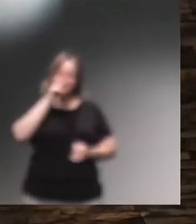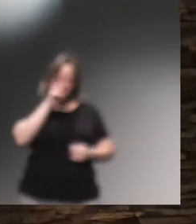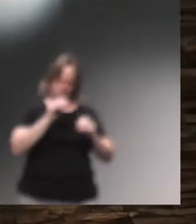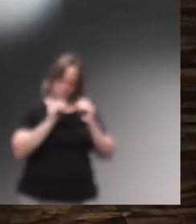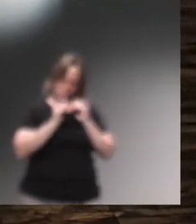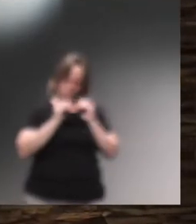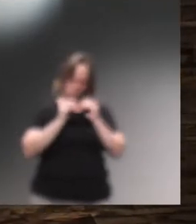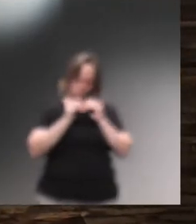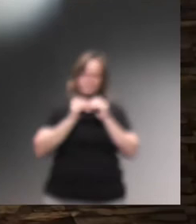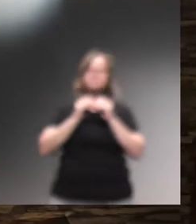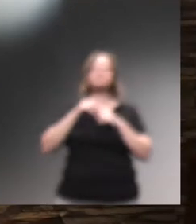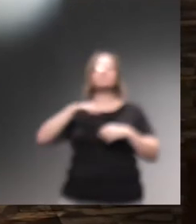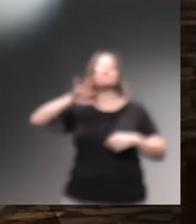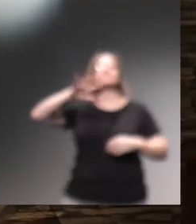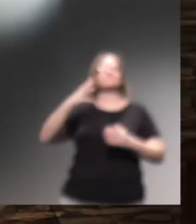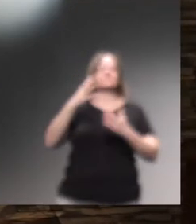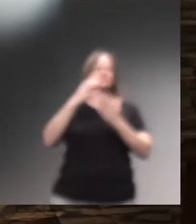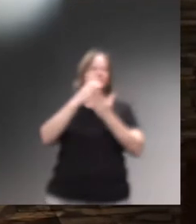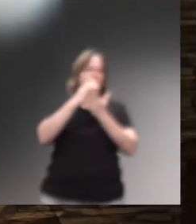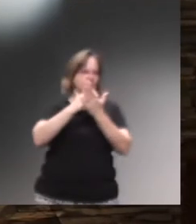Continuing on in the fifth chapter,